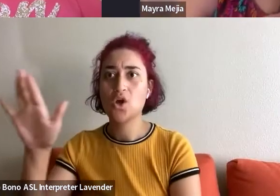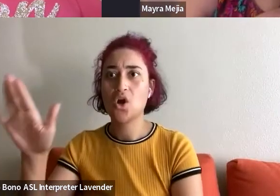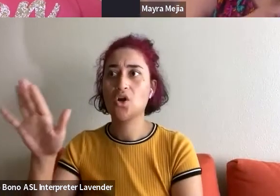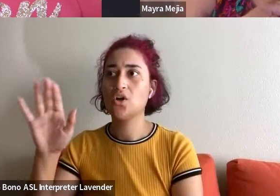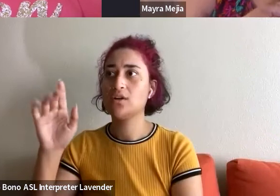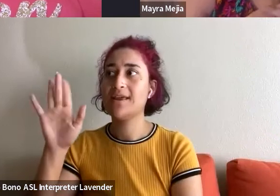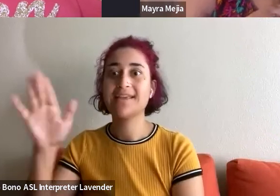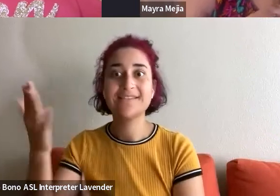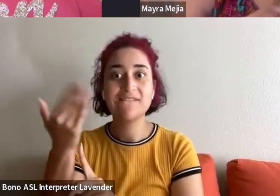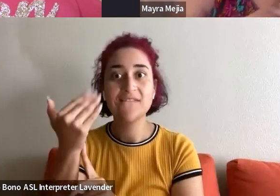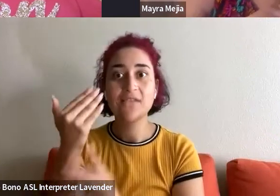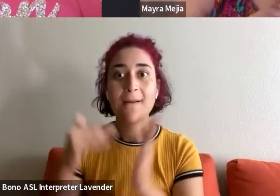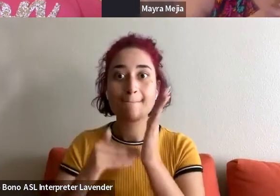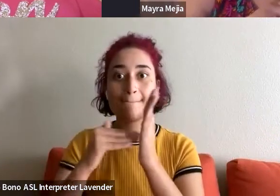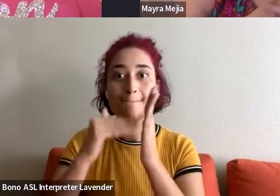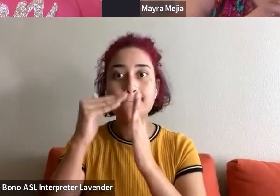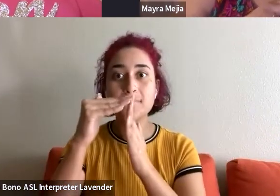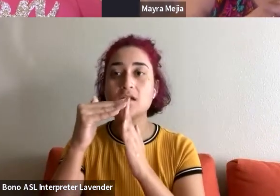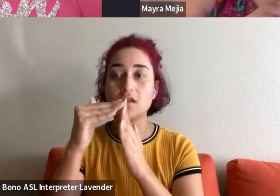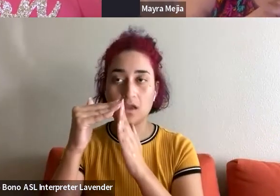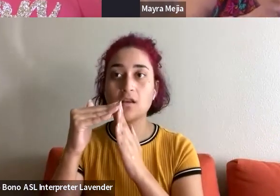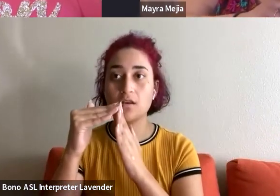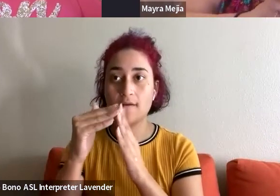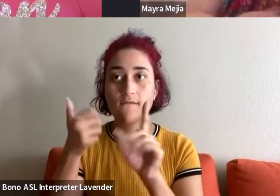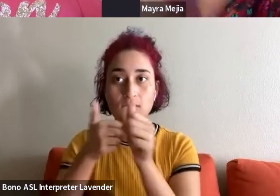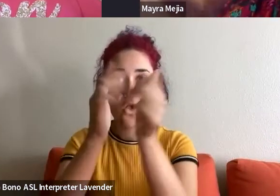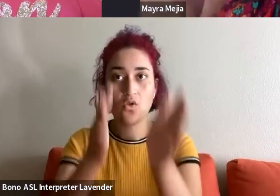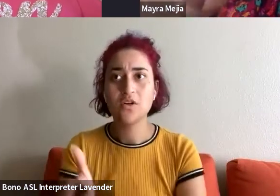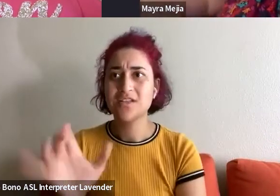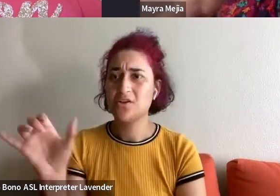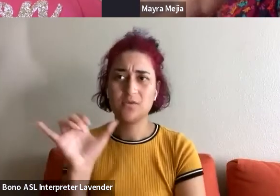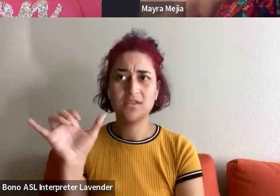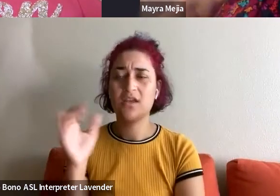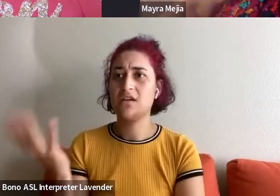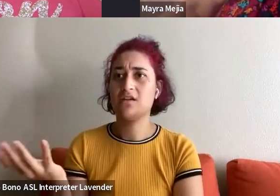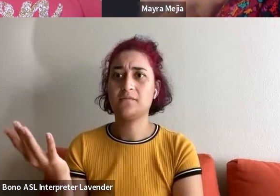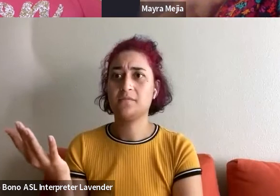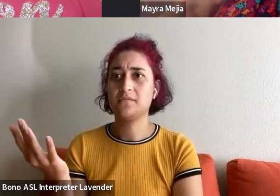million followers. And it's just this,